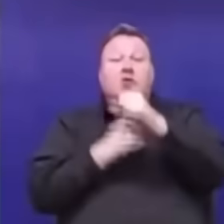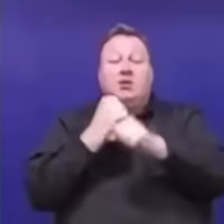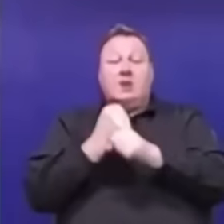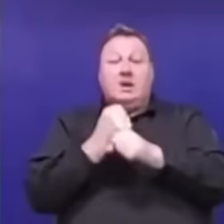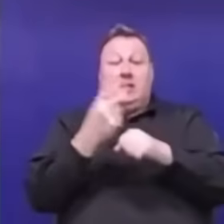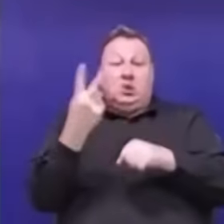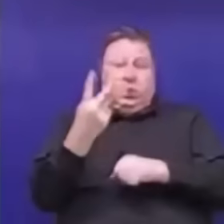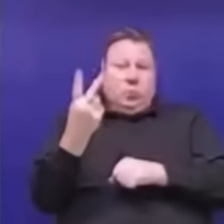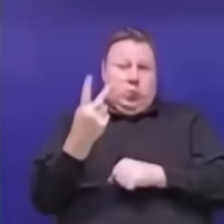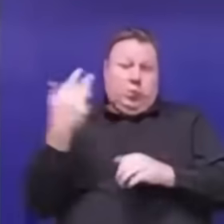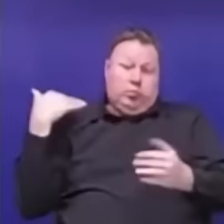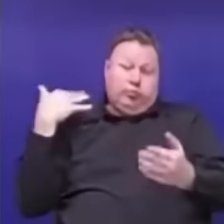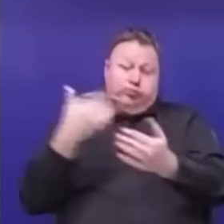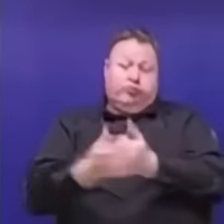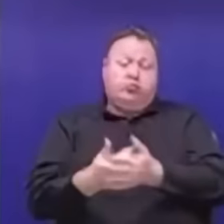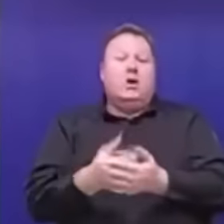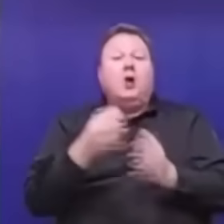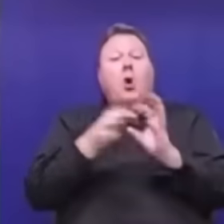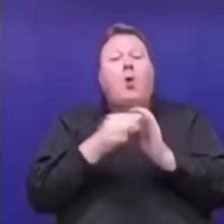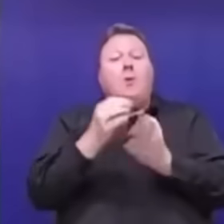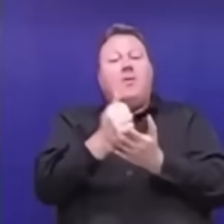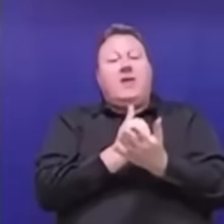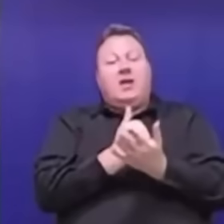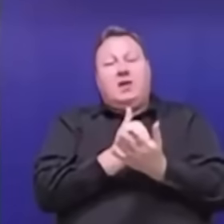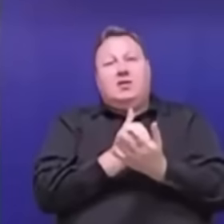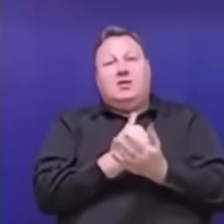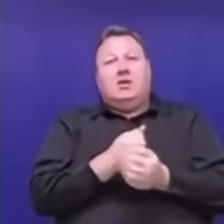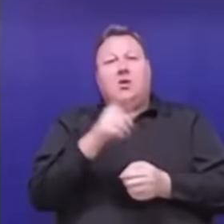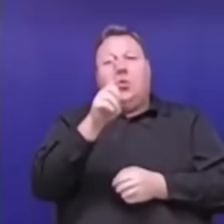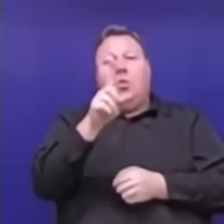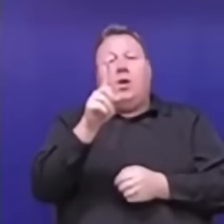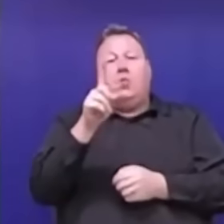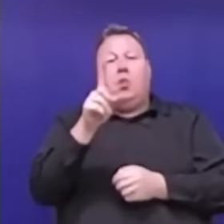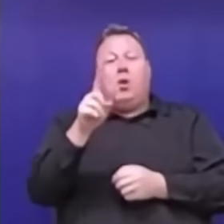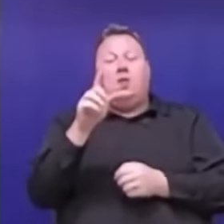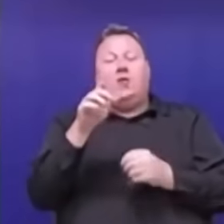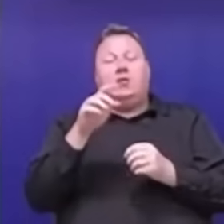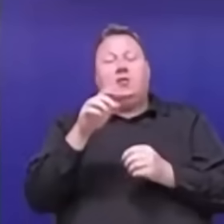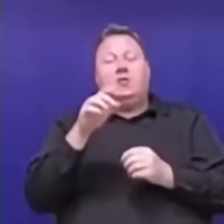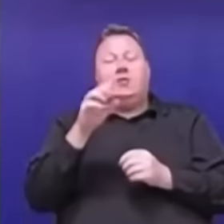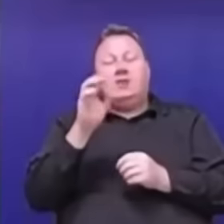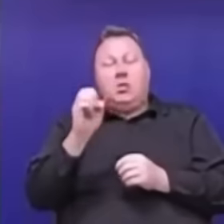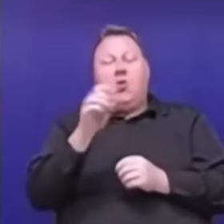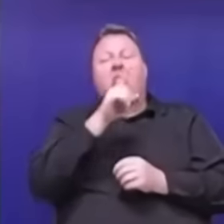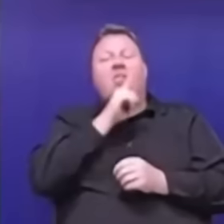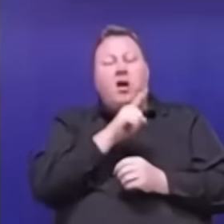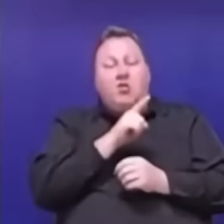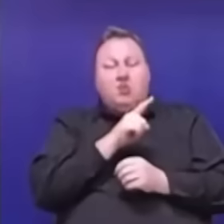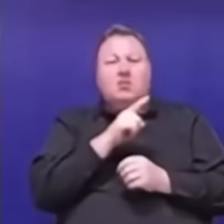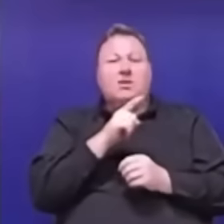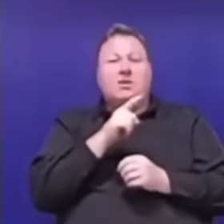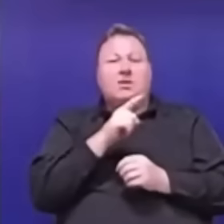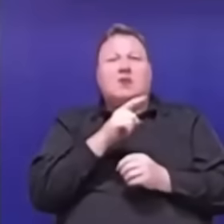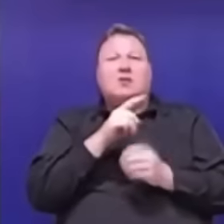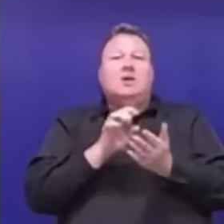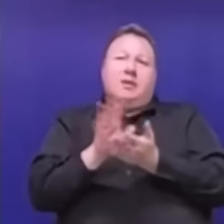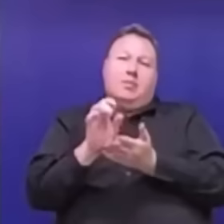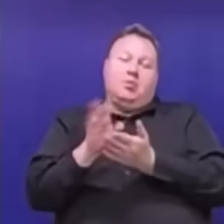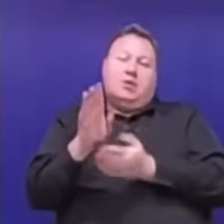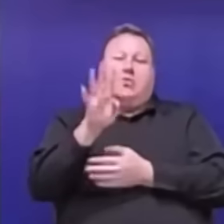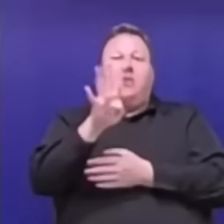Honourable Chair, Home Affairs has carried out nearly 110,000 inland deportations, an increase of